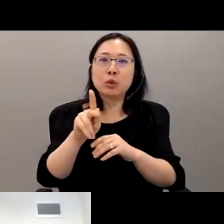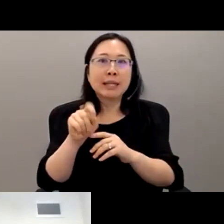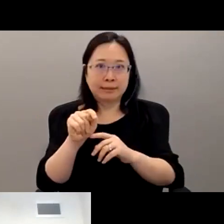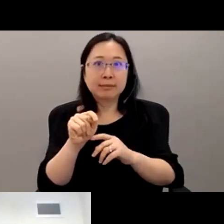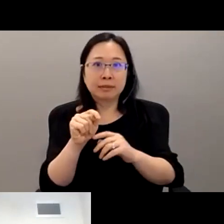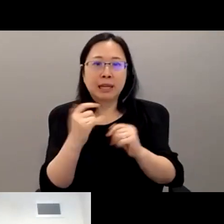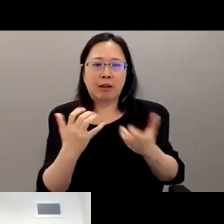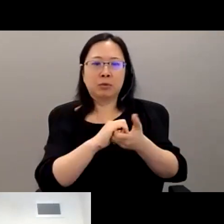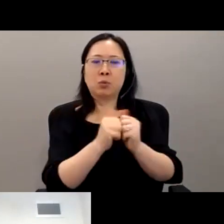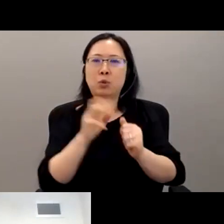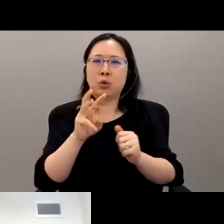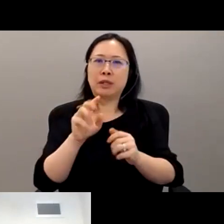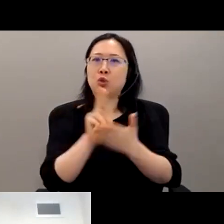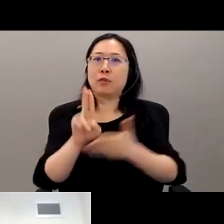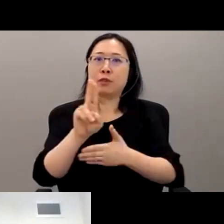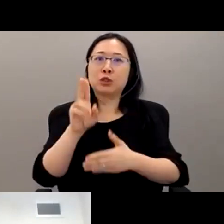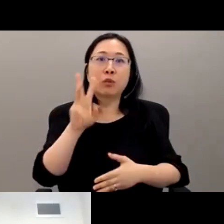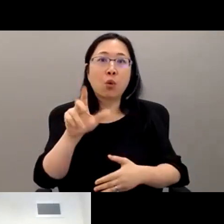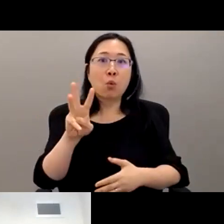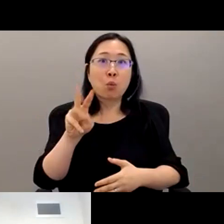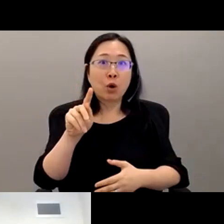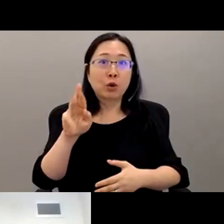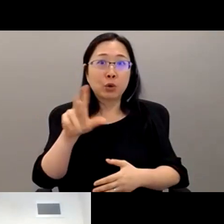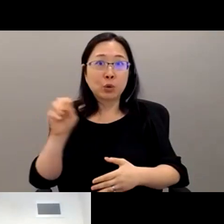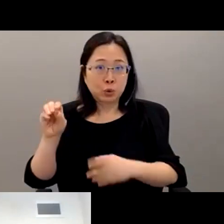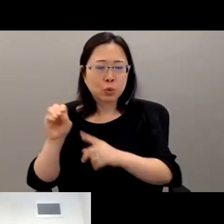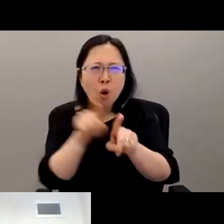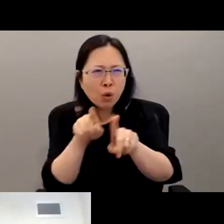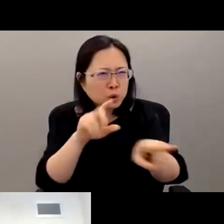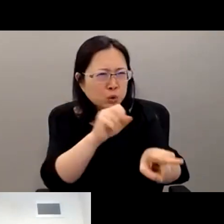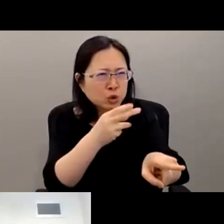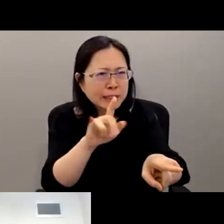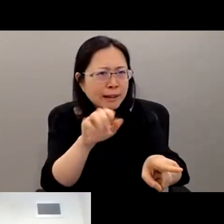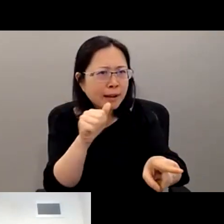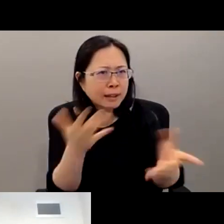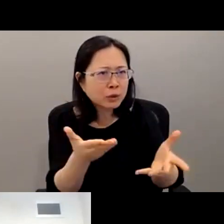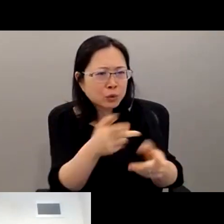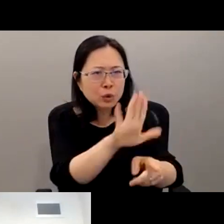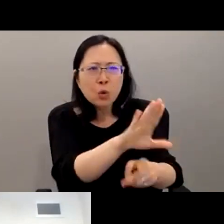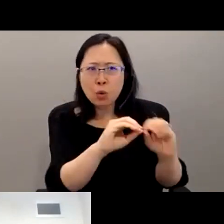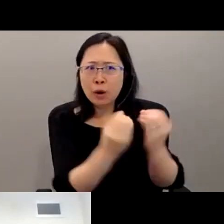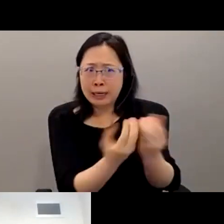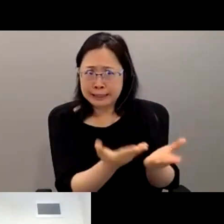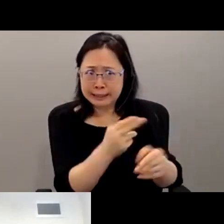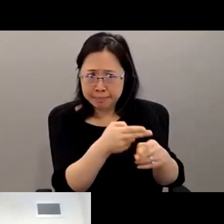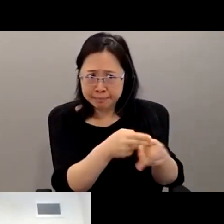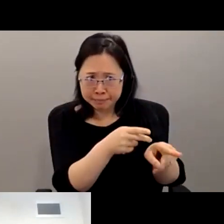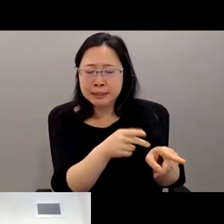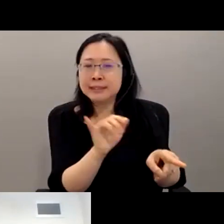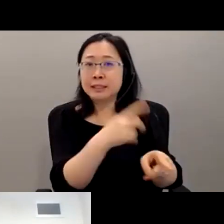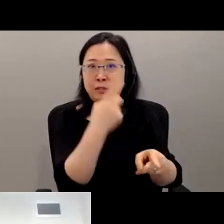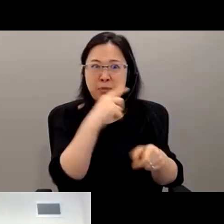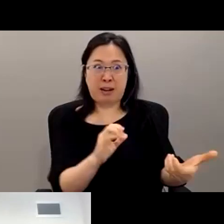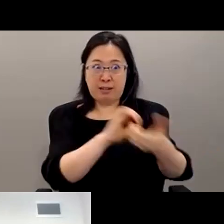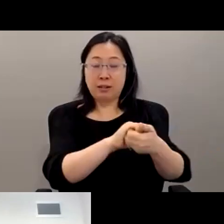and Sheila is on this call. Sheila, what's your organization's name? I always forget. You can put it in the chat. Anyways, we're partnering with that for a toolkit